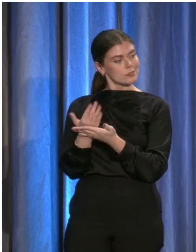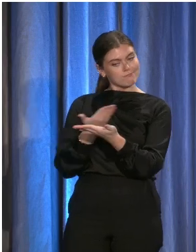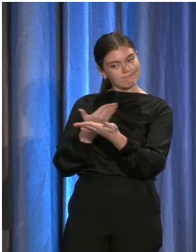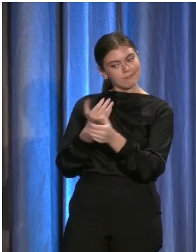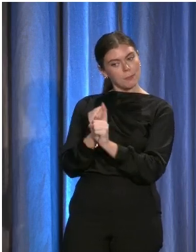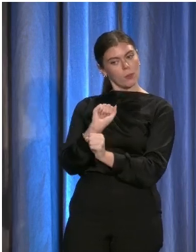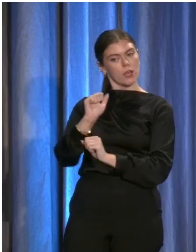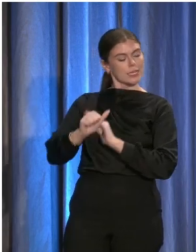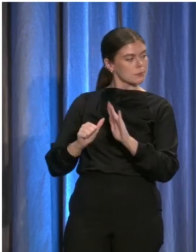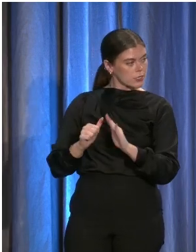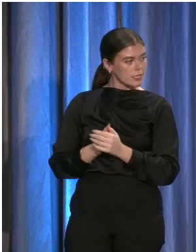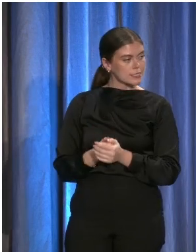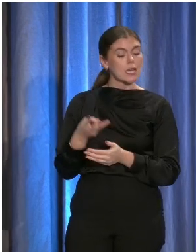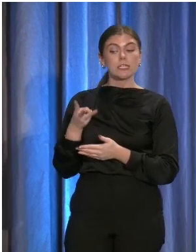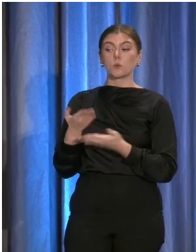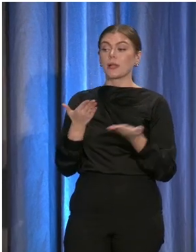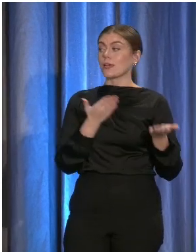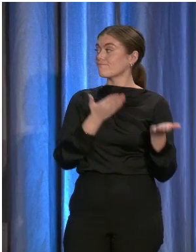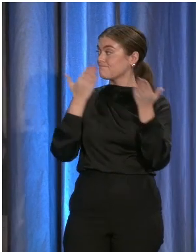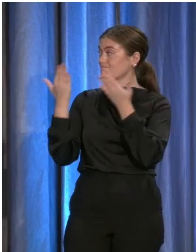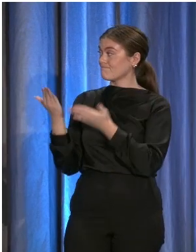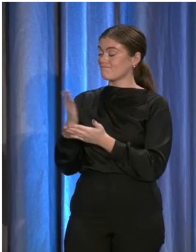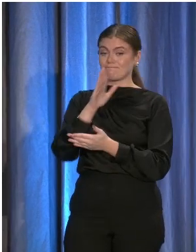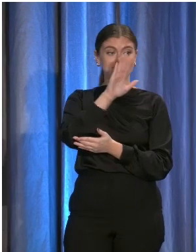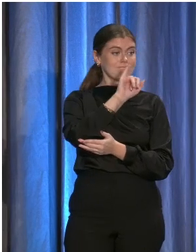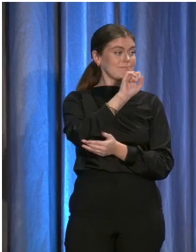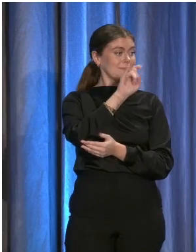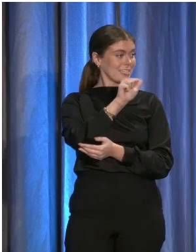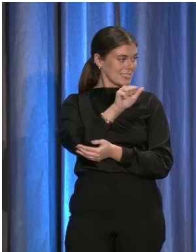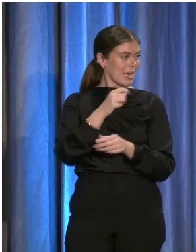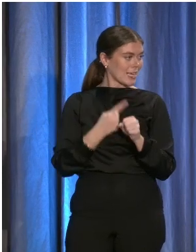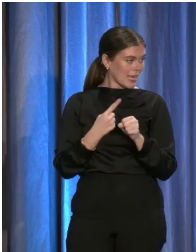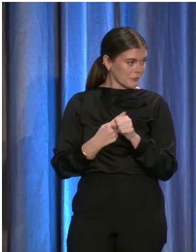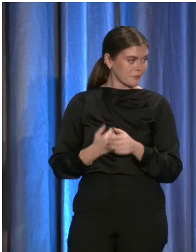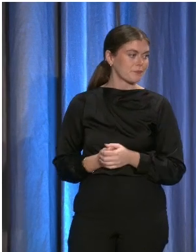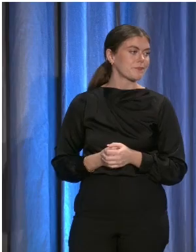their experiences. So I shall hand that back to my colleague Lisa.